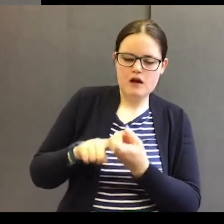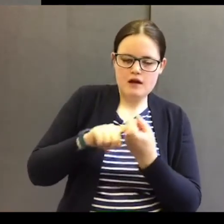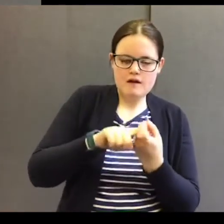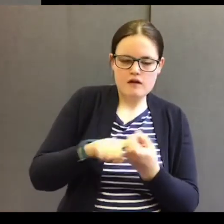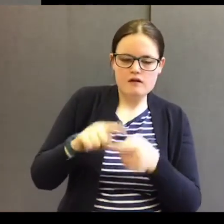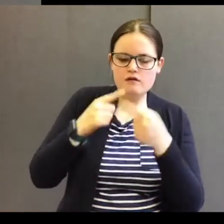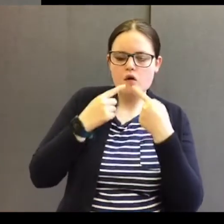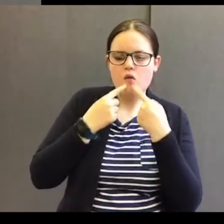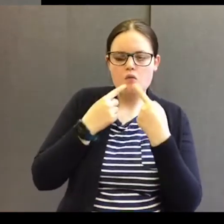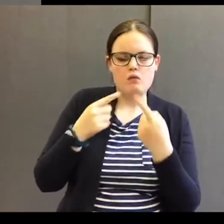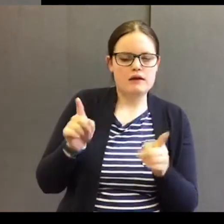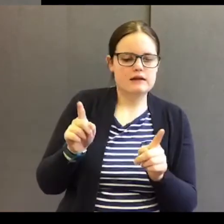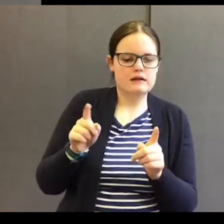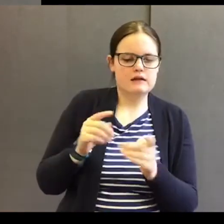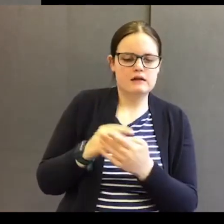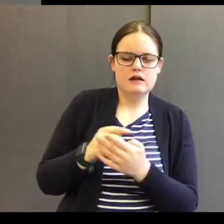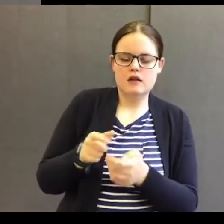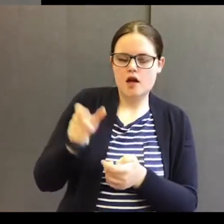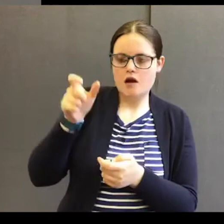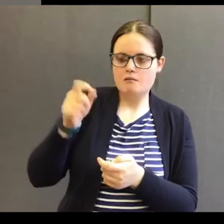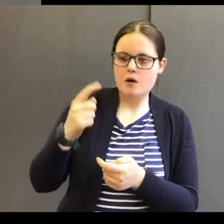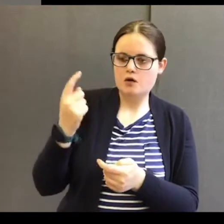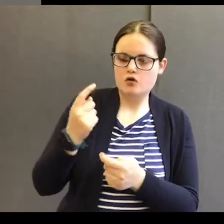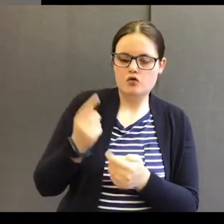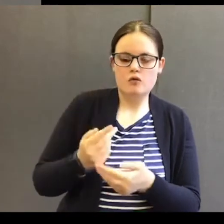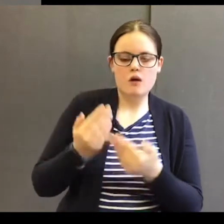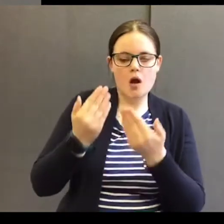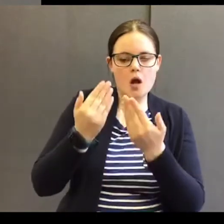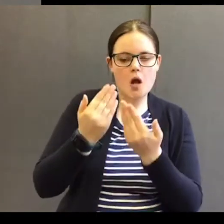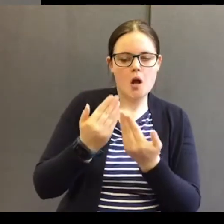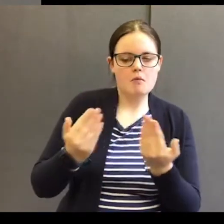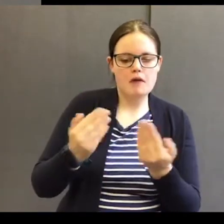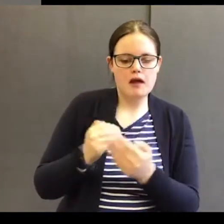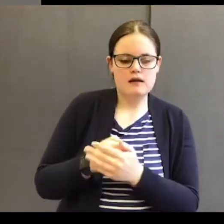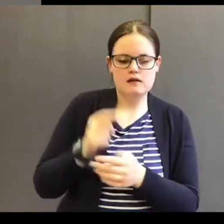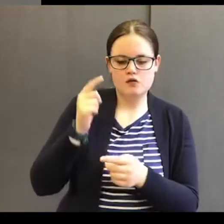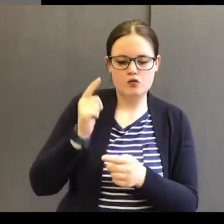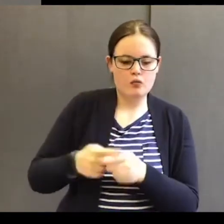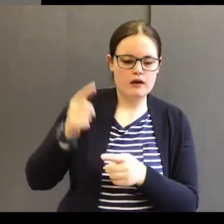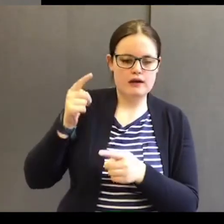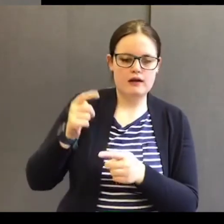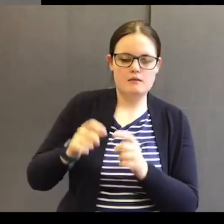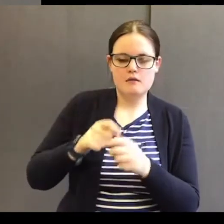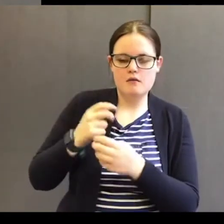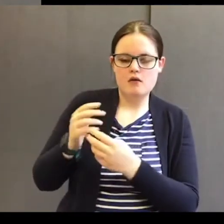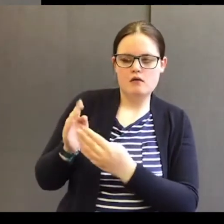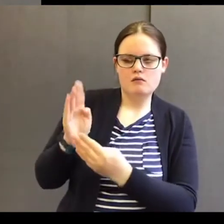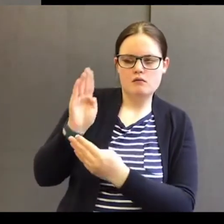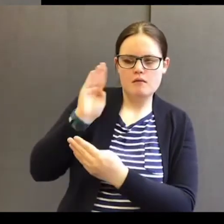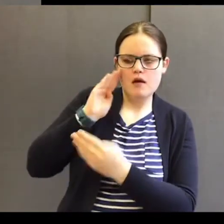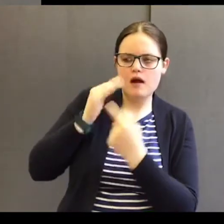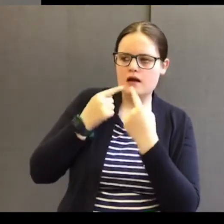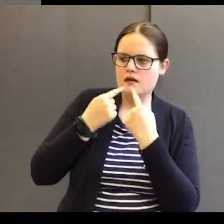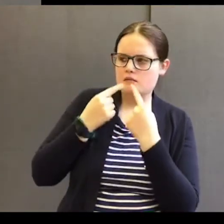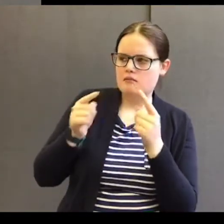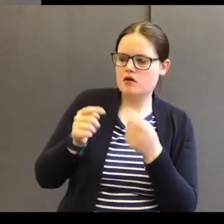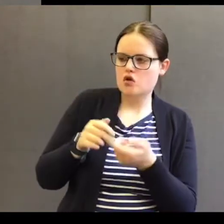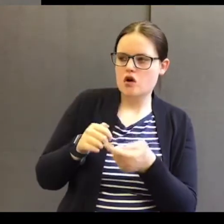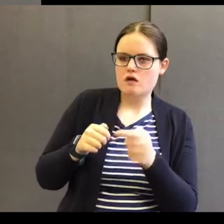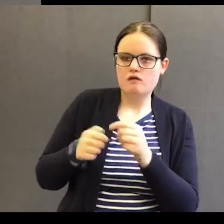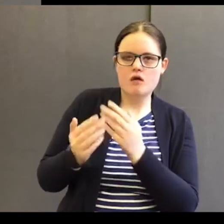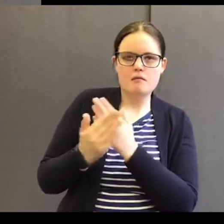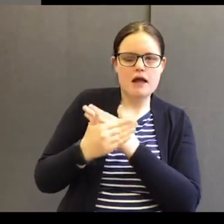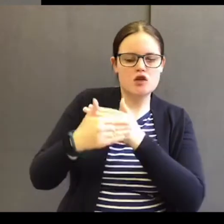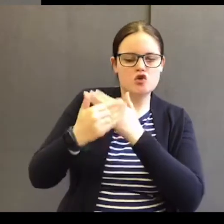21. A faithful witness is one that obeys instantly. They heard this